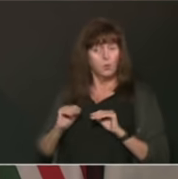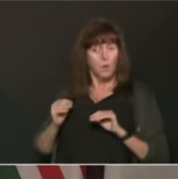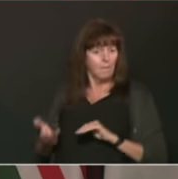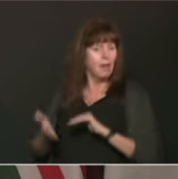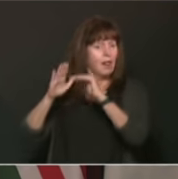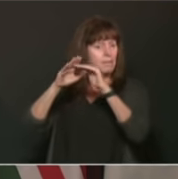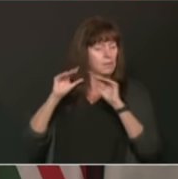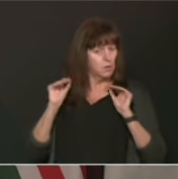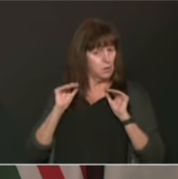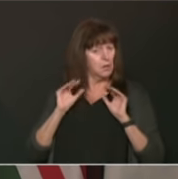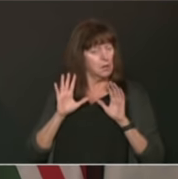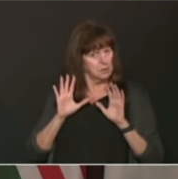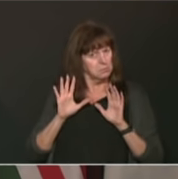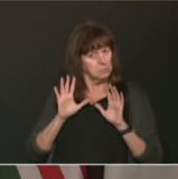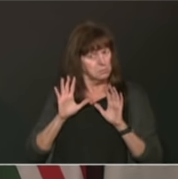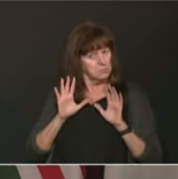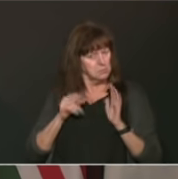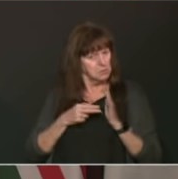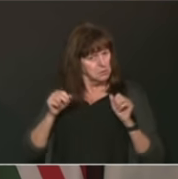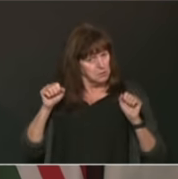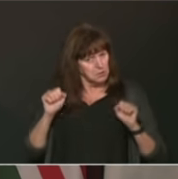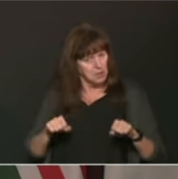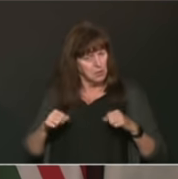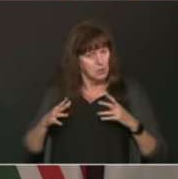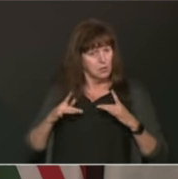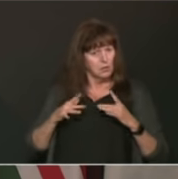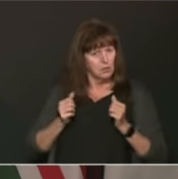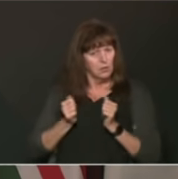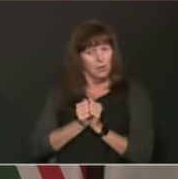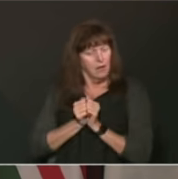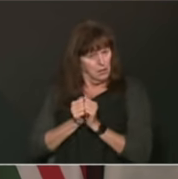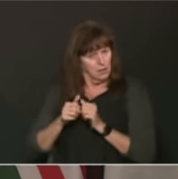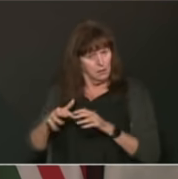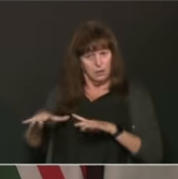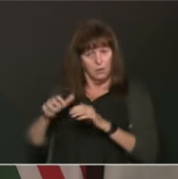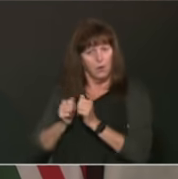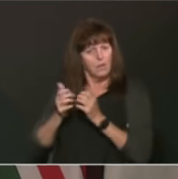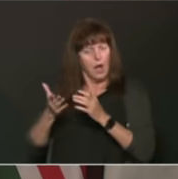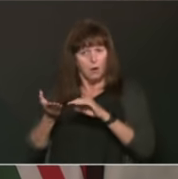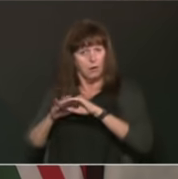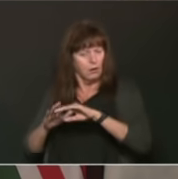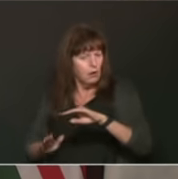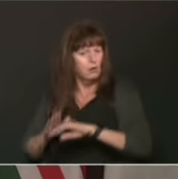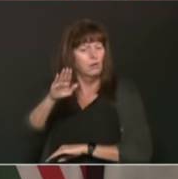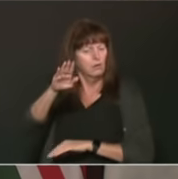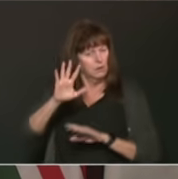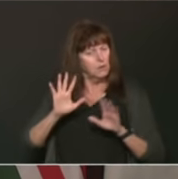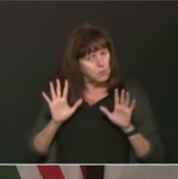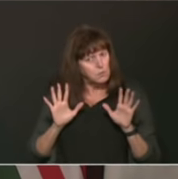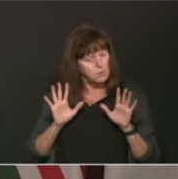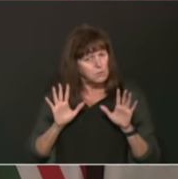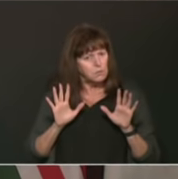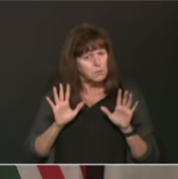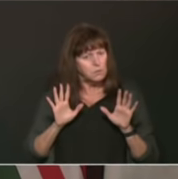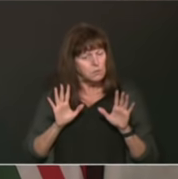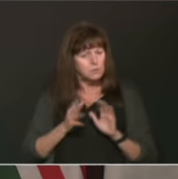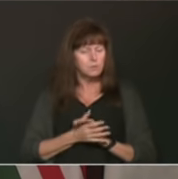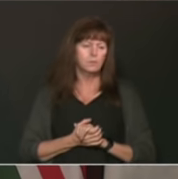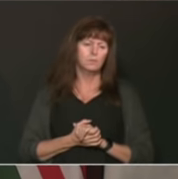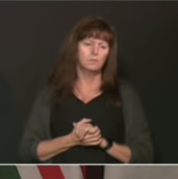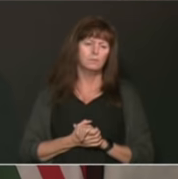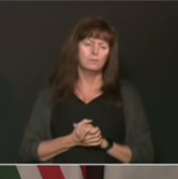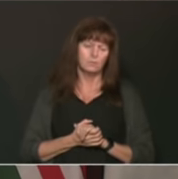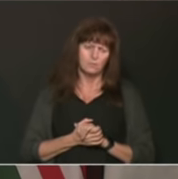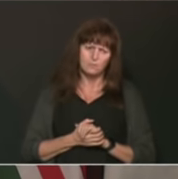to assure businesses we look at this data on a regular basis and that the government is only holding public health measures